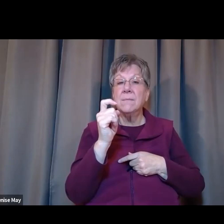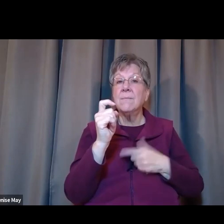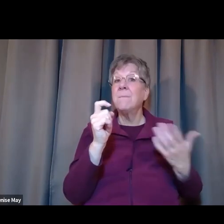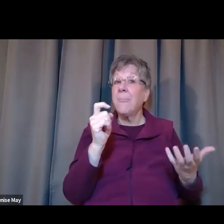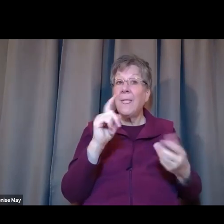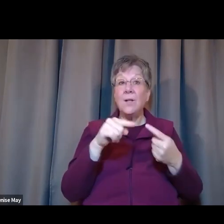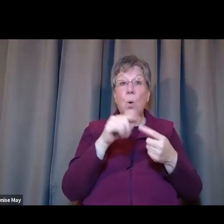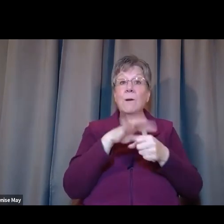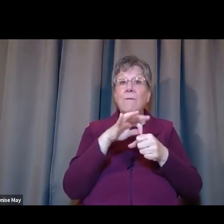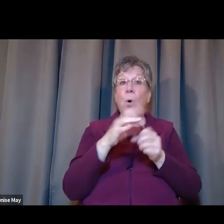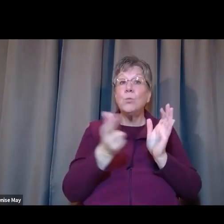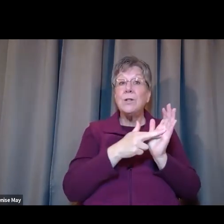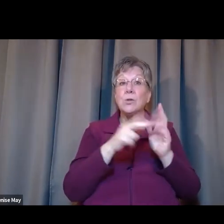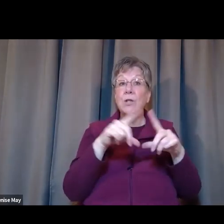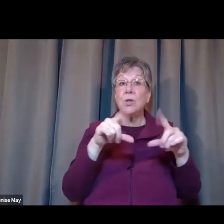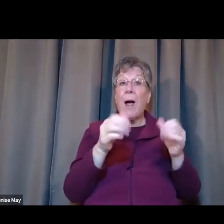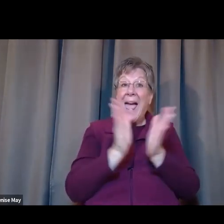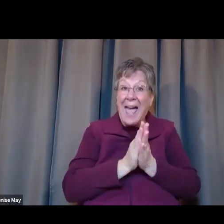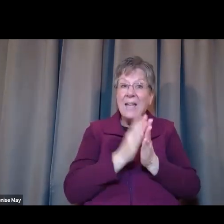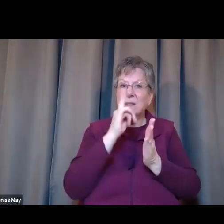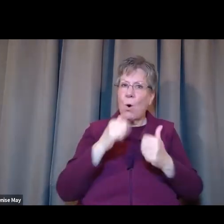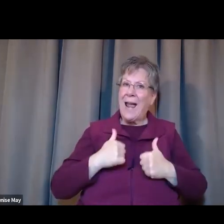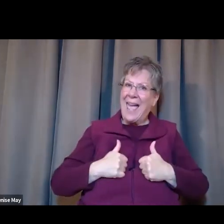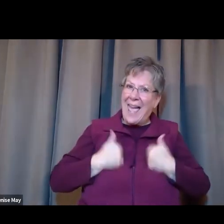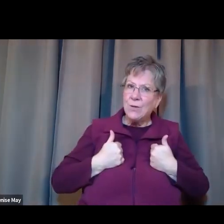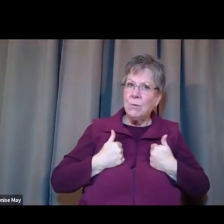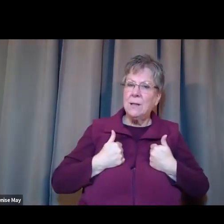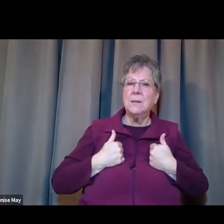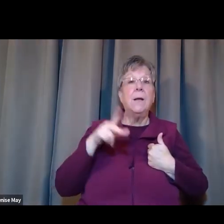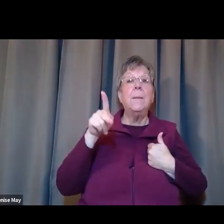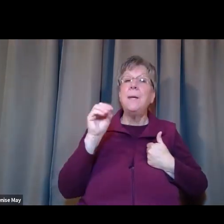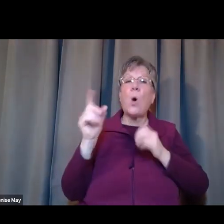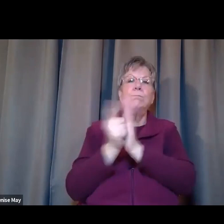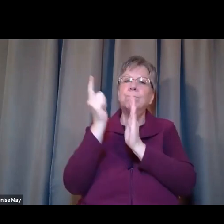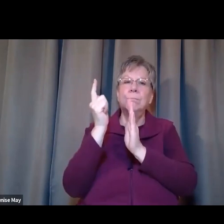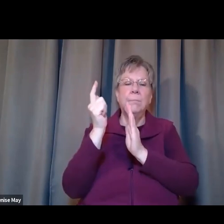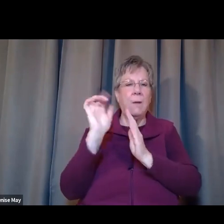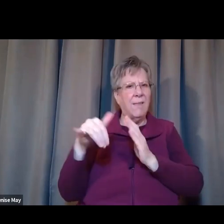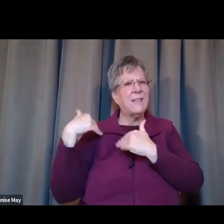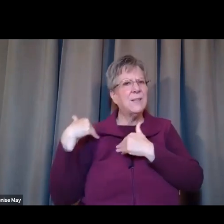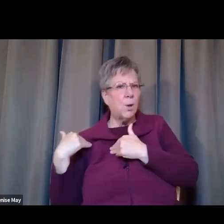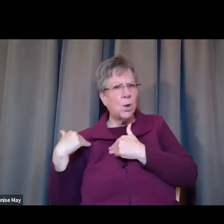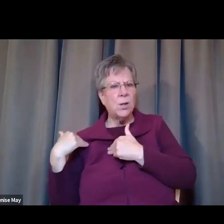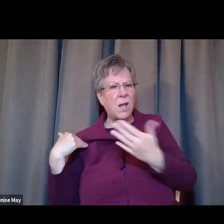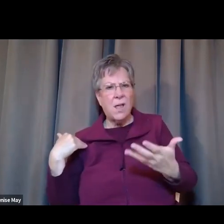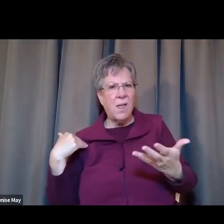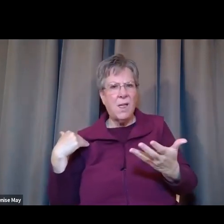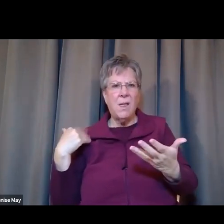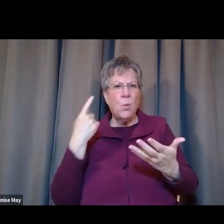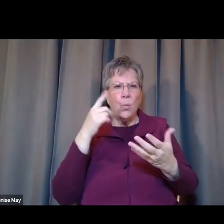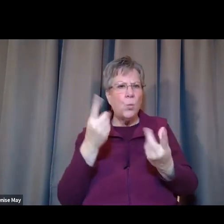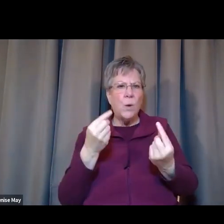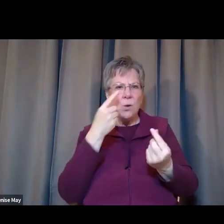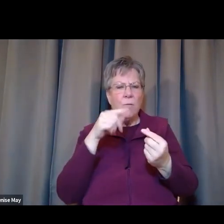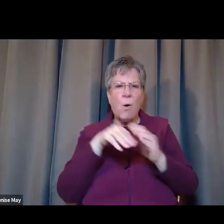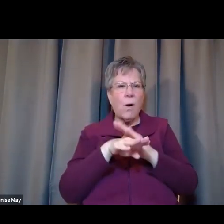when voter registration cards ask for addresses and PO boxes are not allowed, that places a burden on access. When polling places